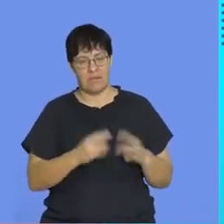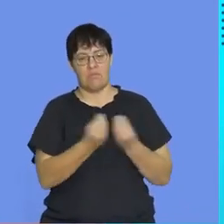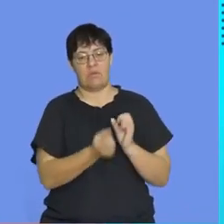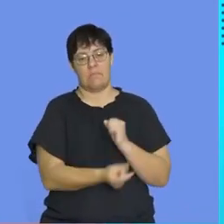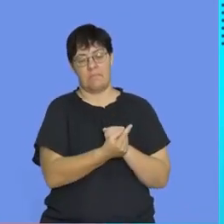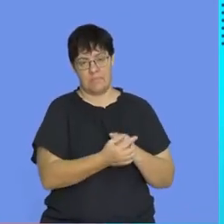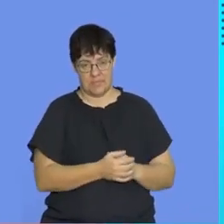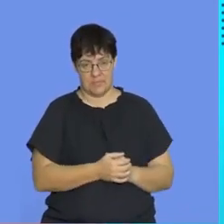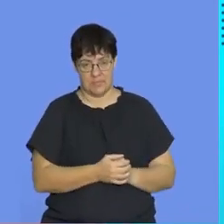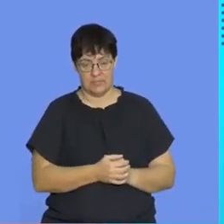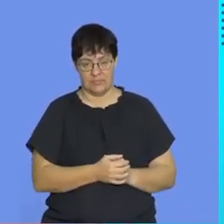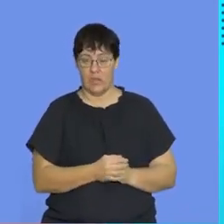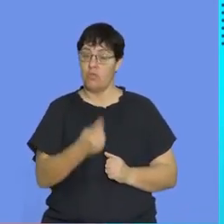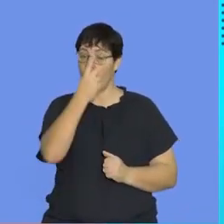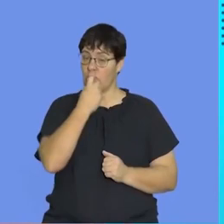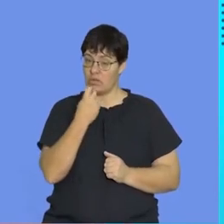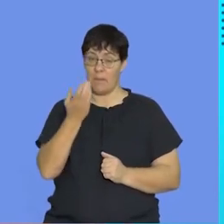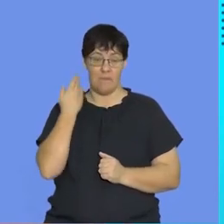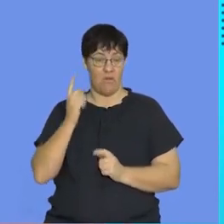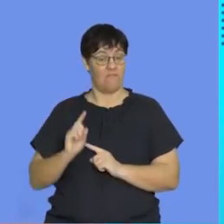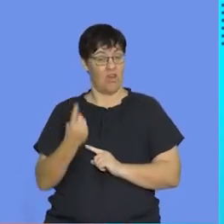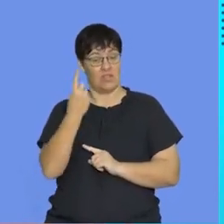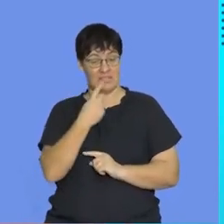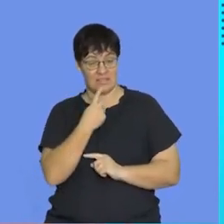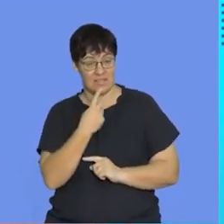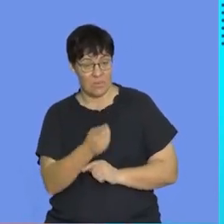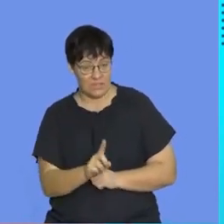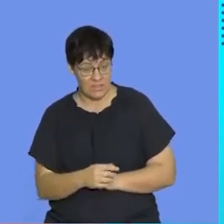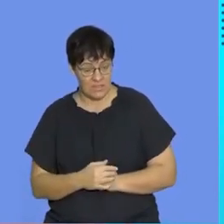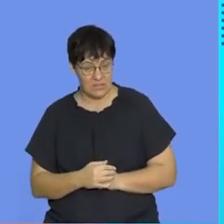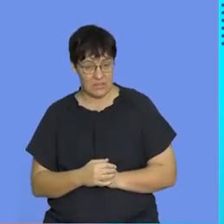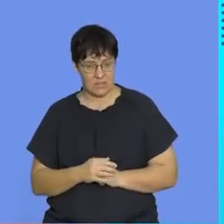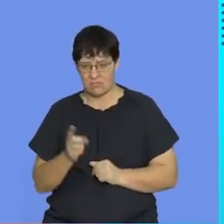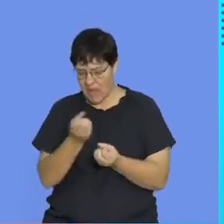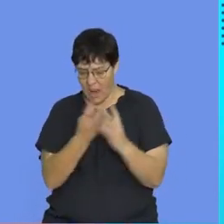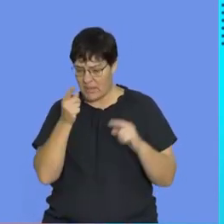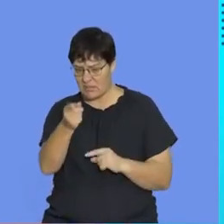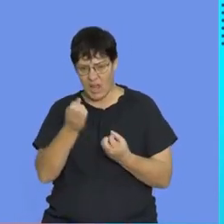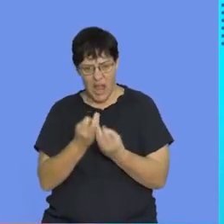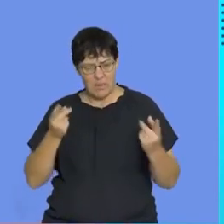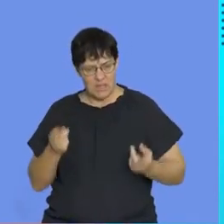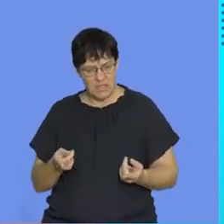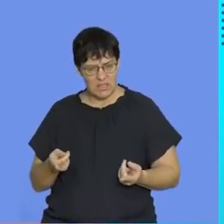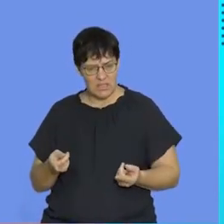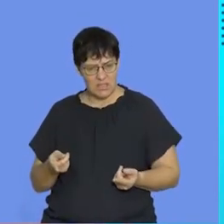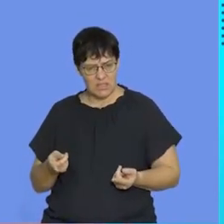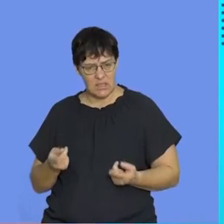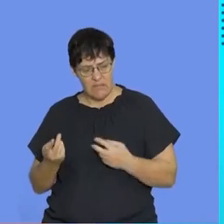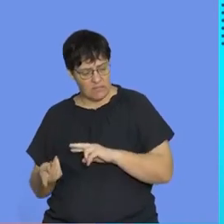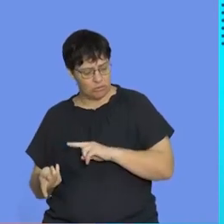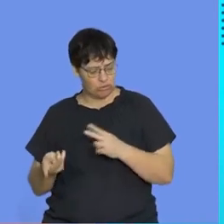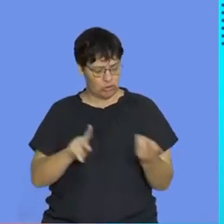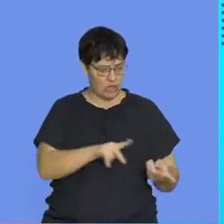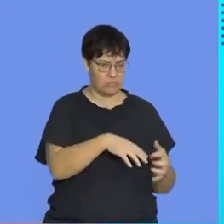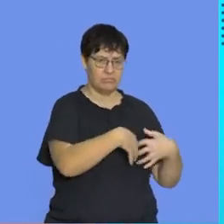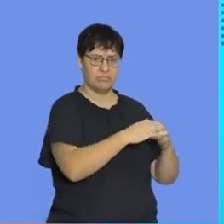that we asked ourselves in the first segment is that what exactly happens to the quantity of matter when a chemical change does